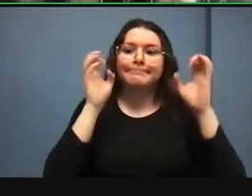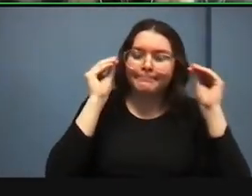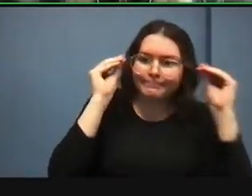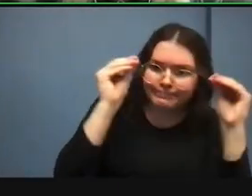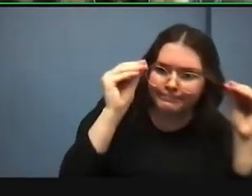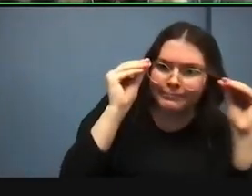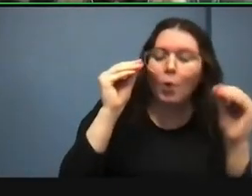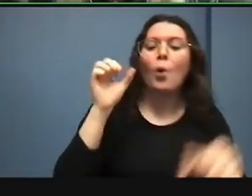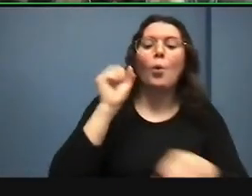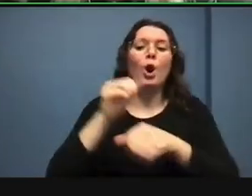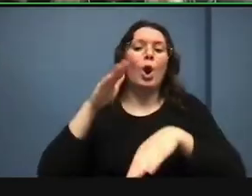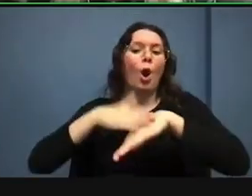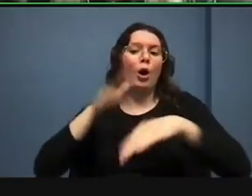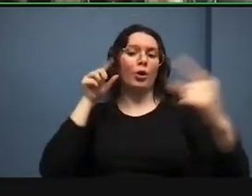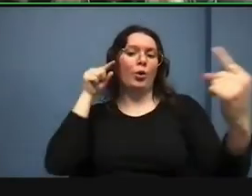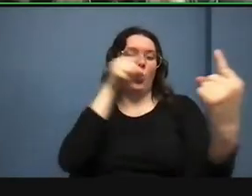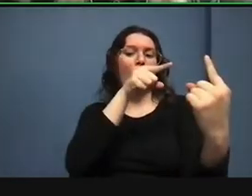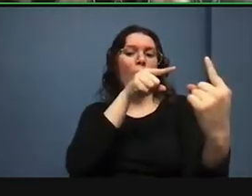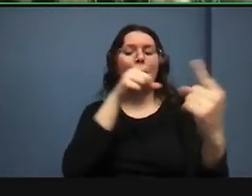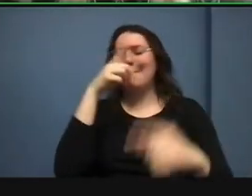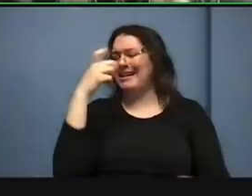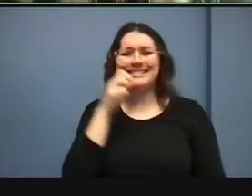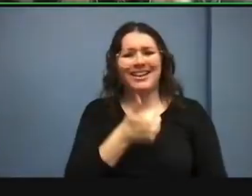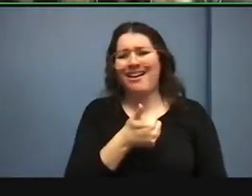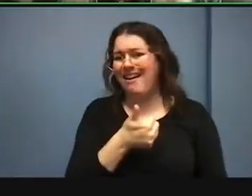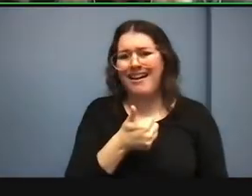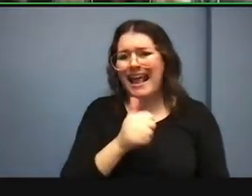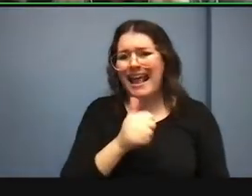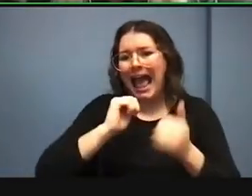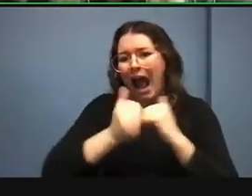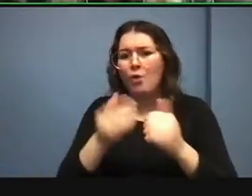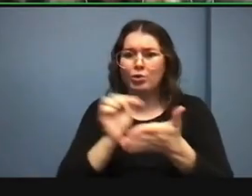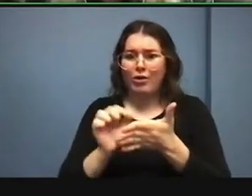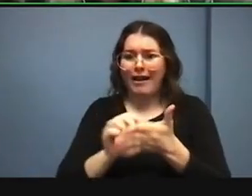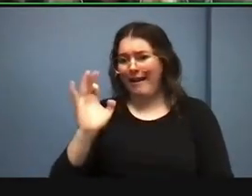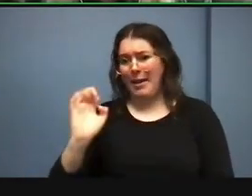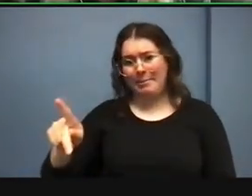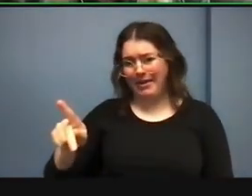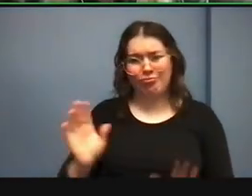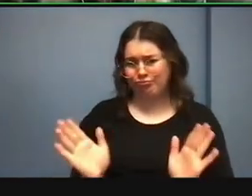on a goal, because that's not how we write IEPs.